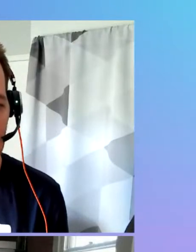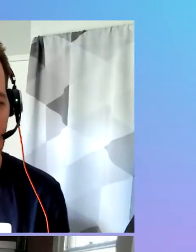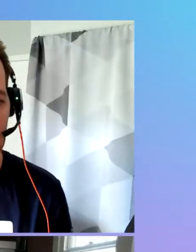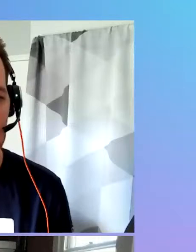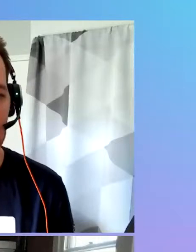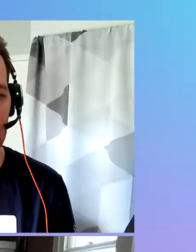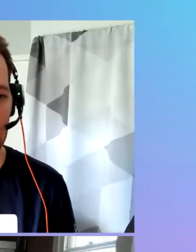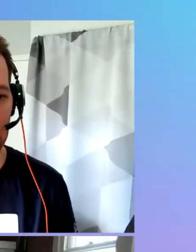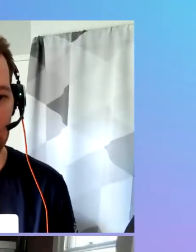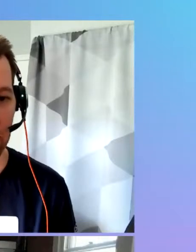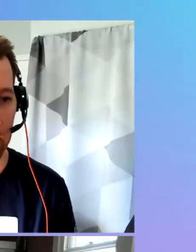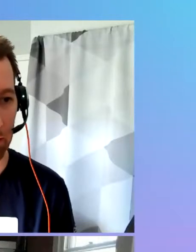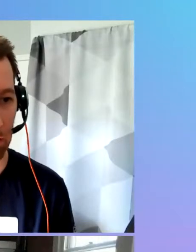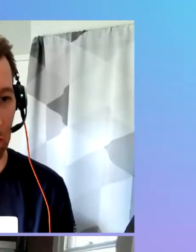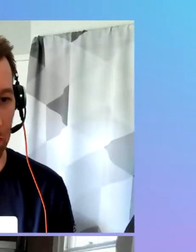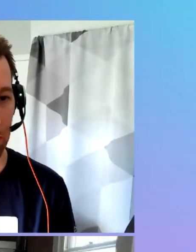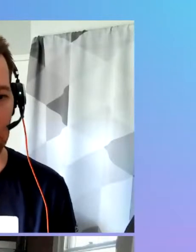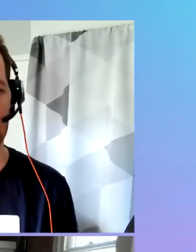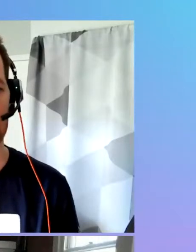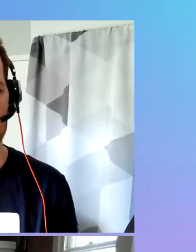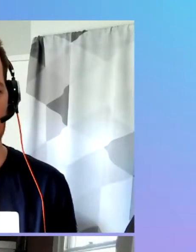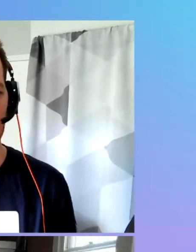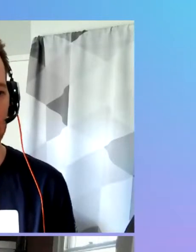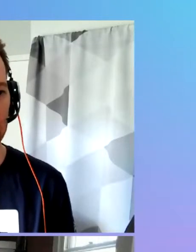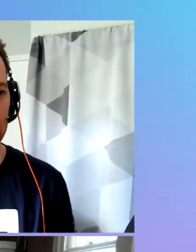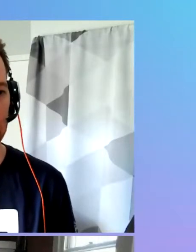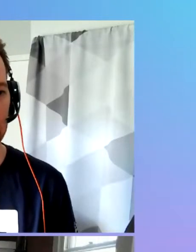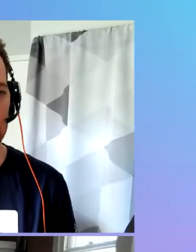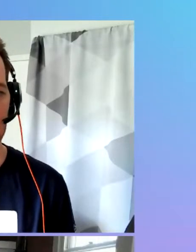for those experiencing financial hardship.